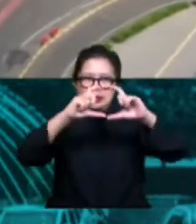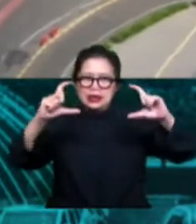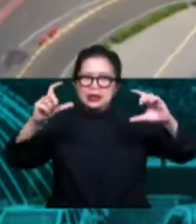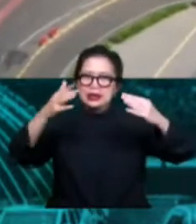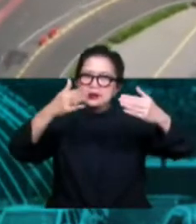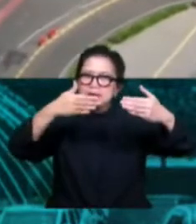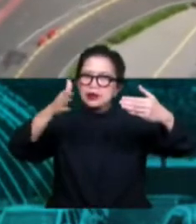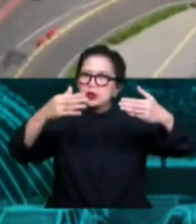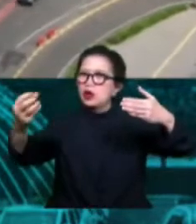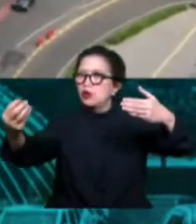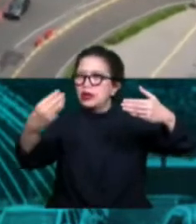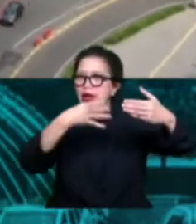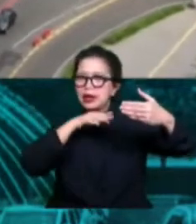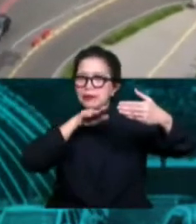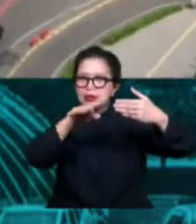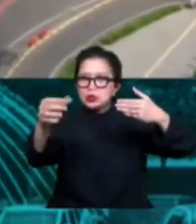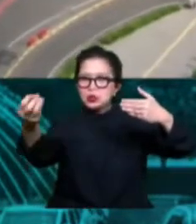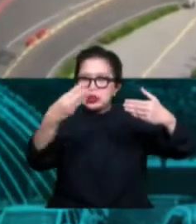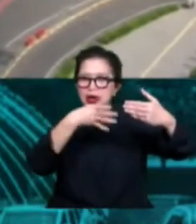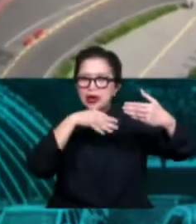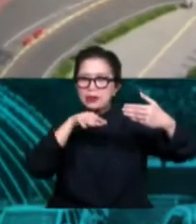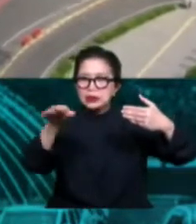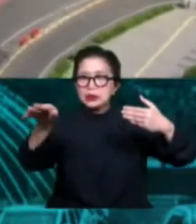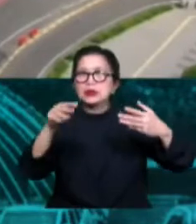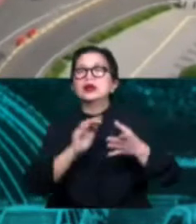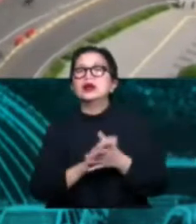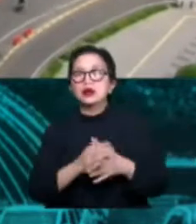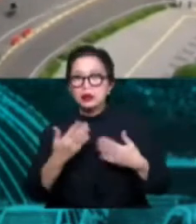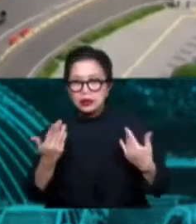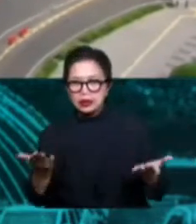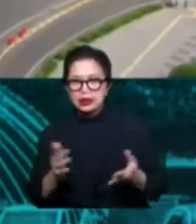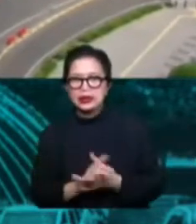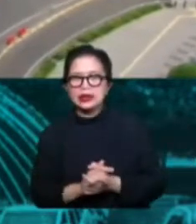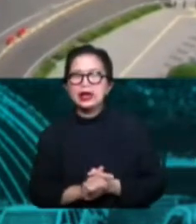sure that the flowing of air is